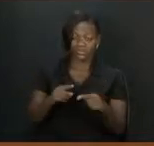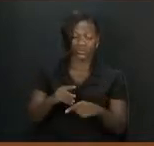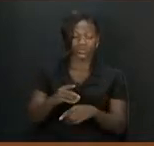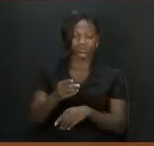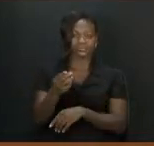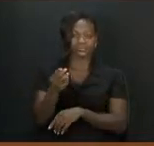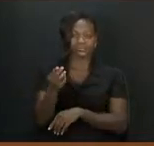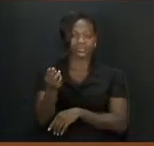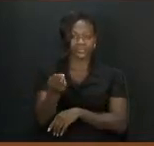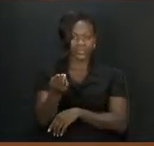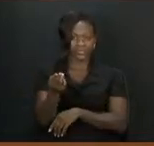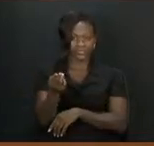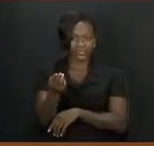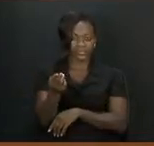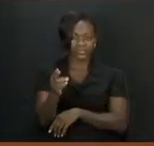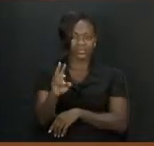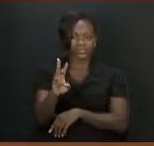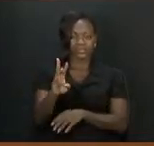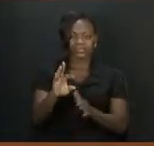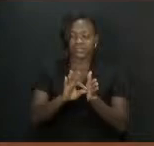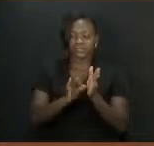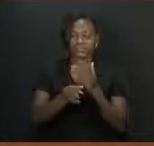February